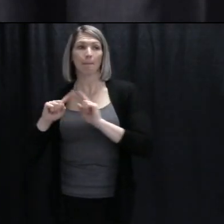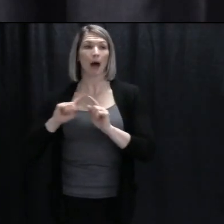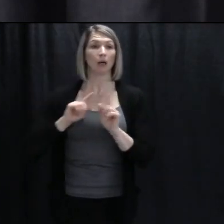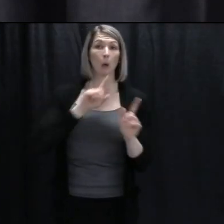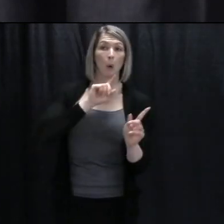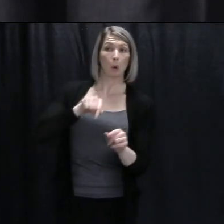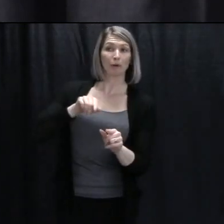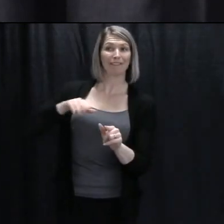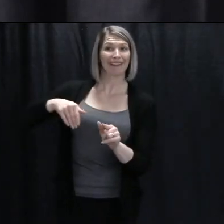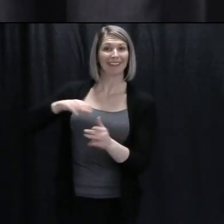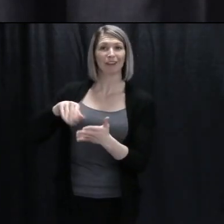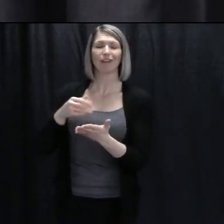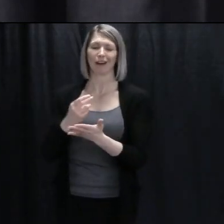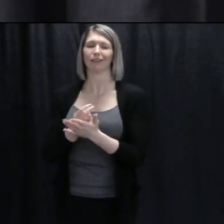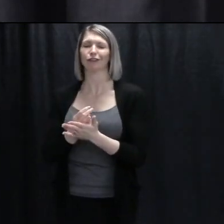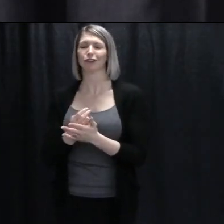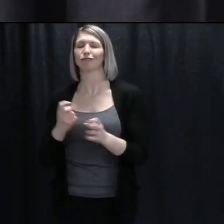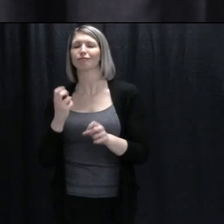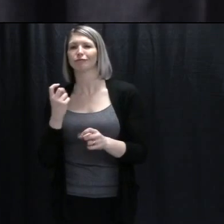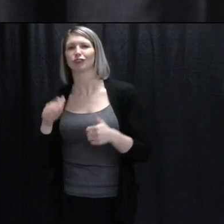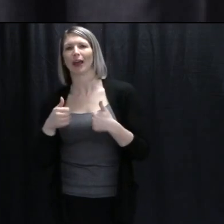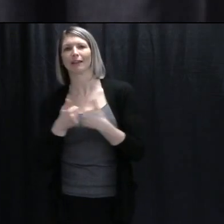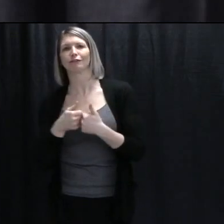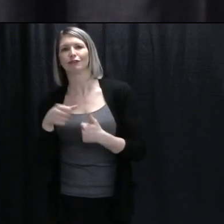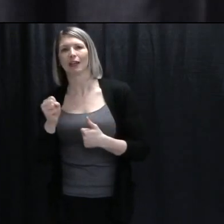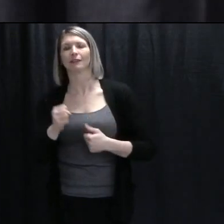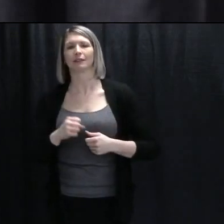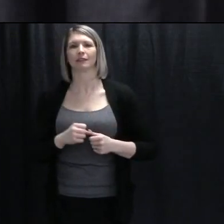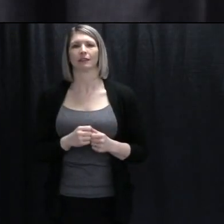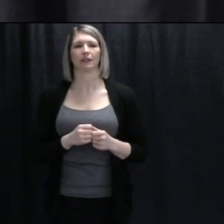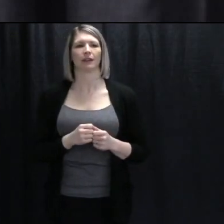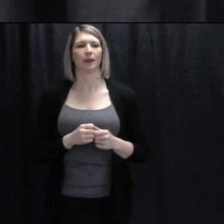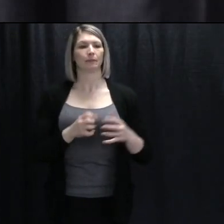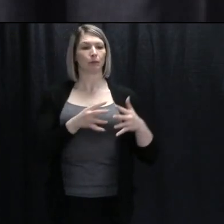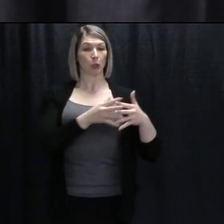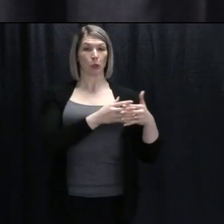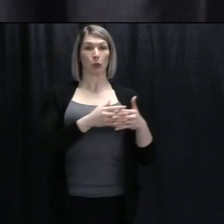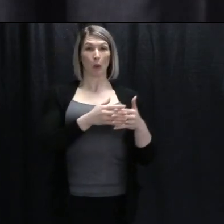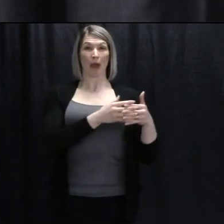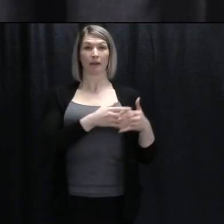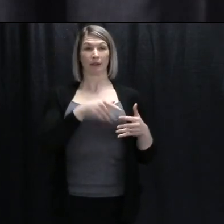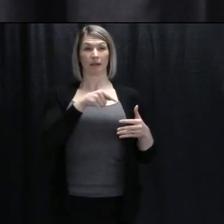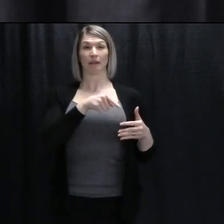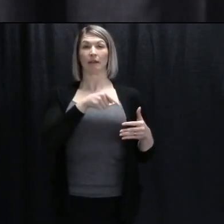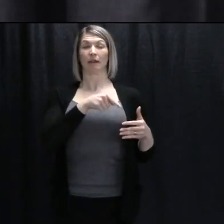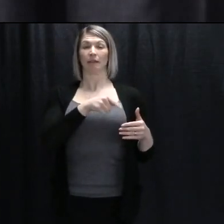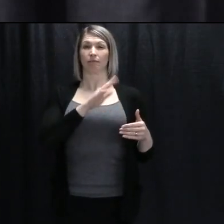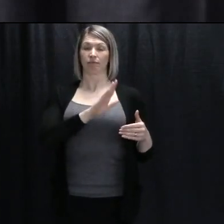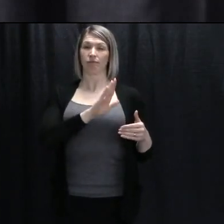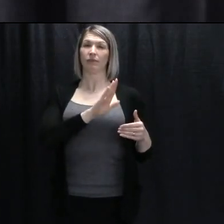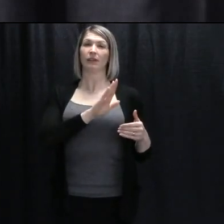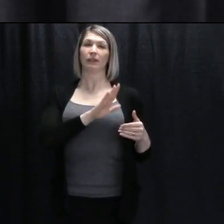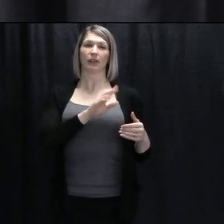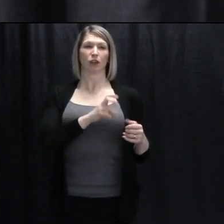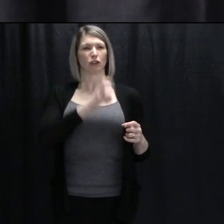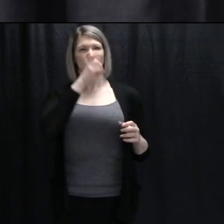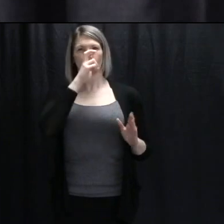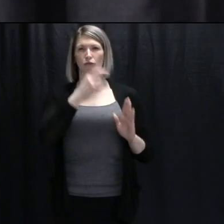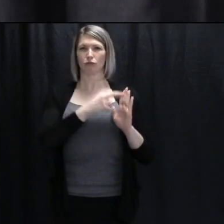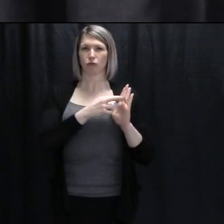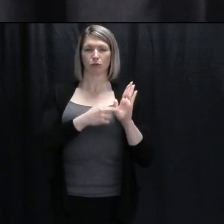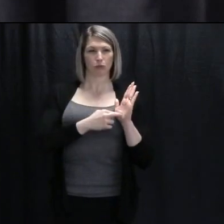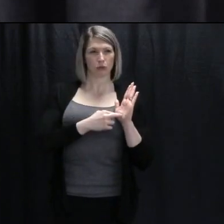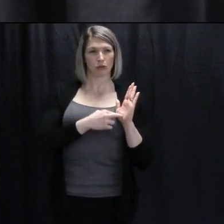In some places in the U.S., the orders are more strict than here, requiring people to stay inside their homes except for a very specific list of